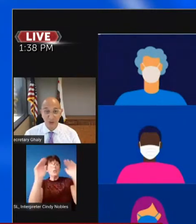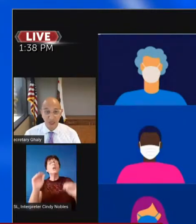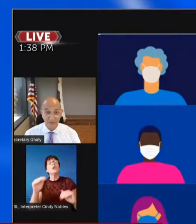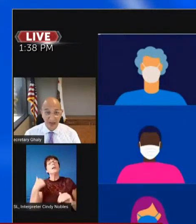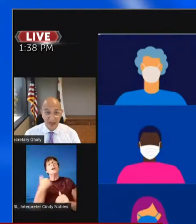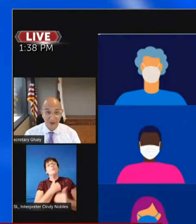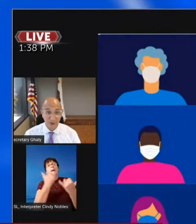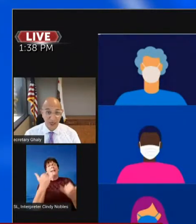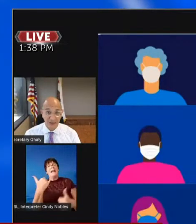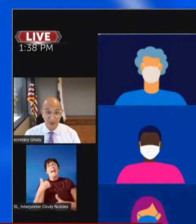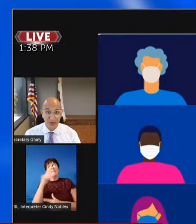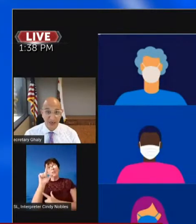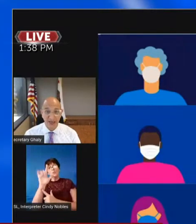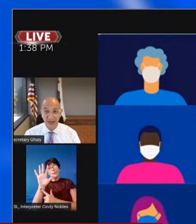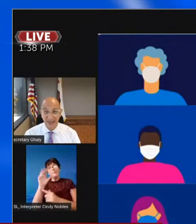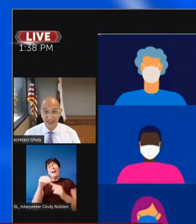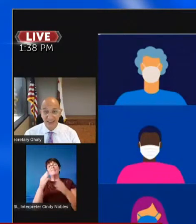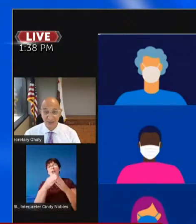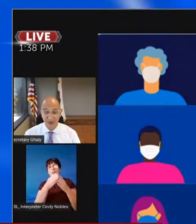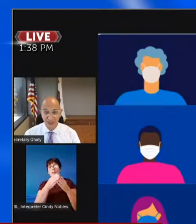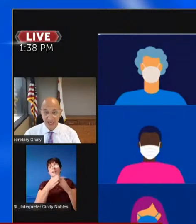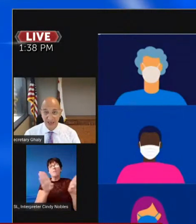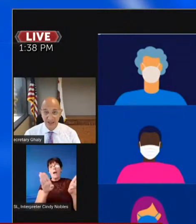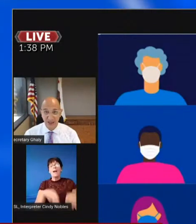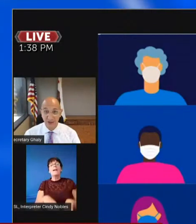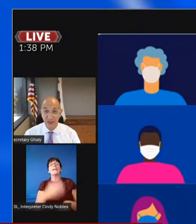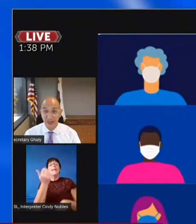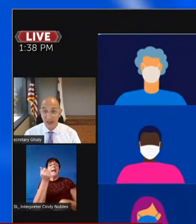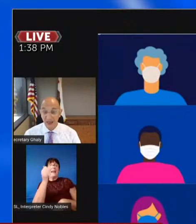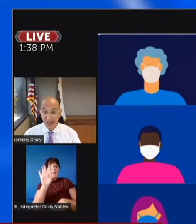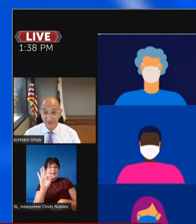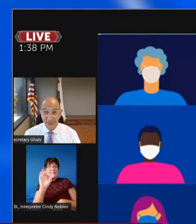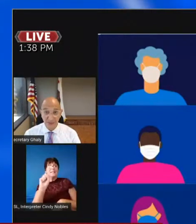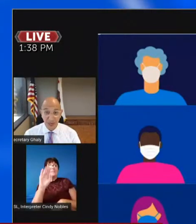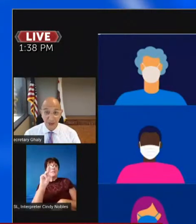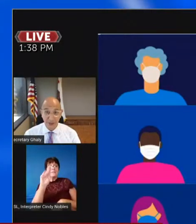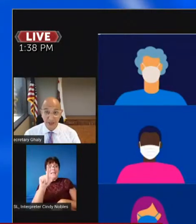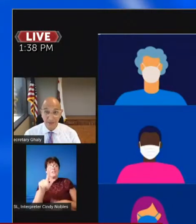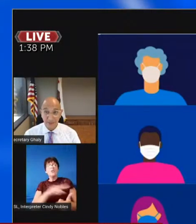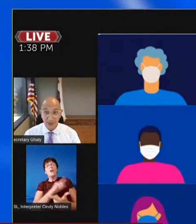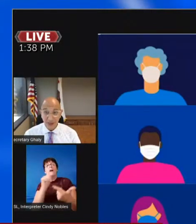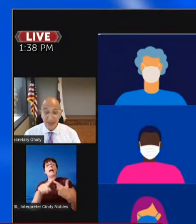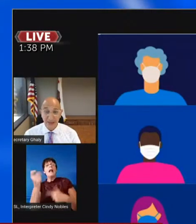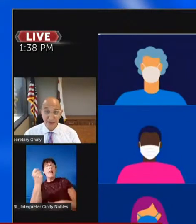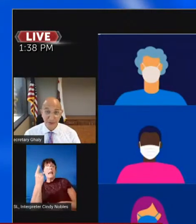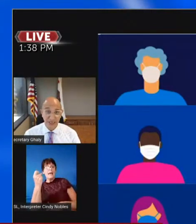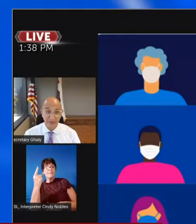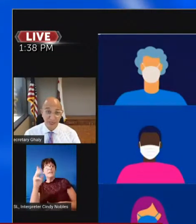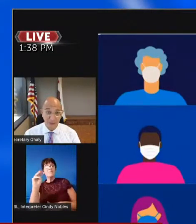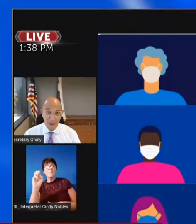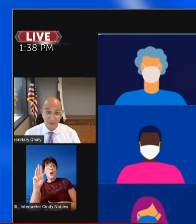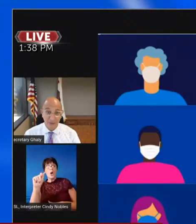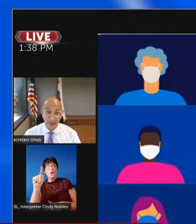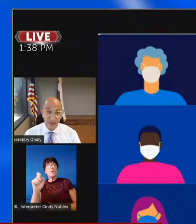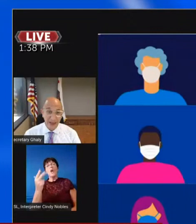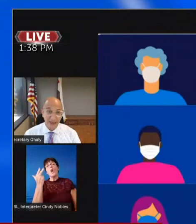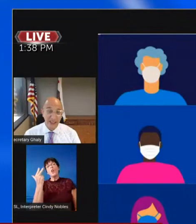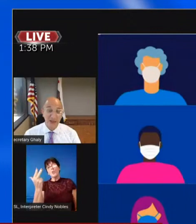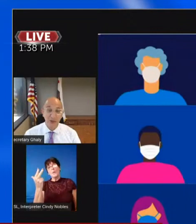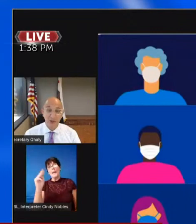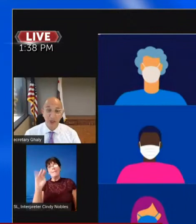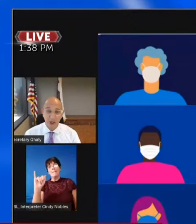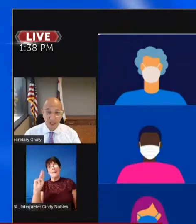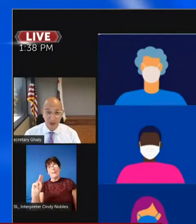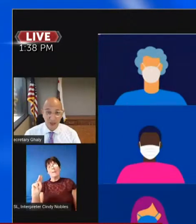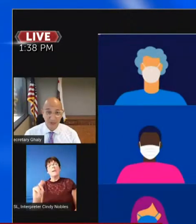now 25 in widespread, 19 of substantial, 11 in moderate, and 3 in minimal. And